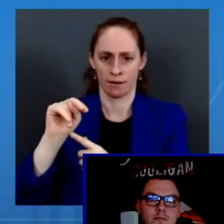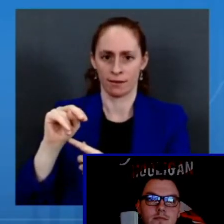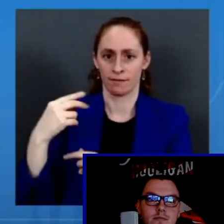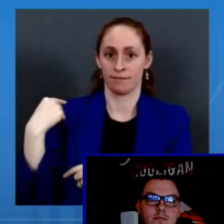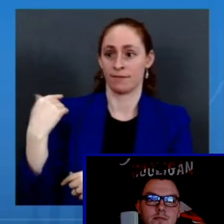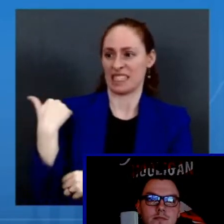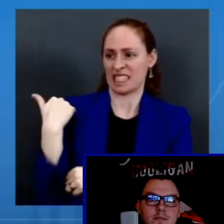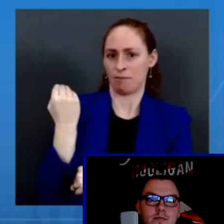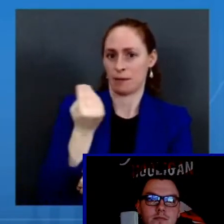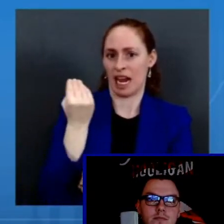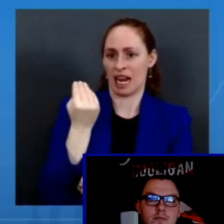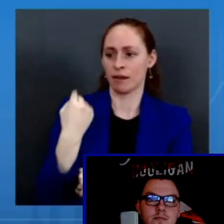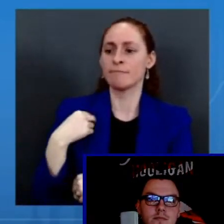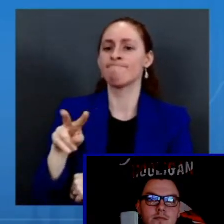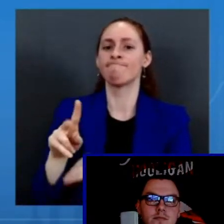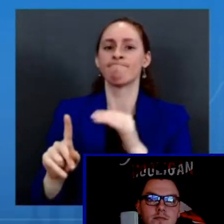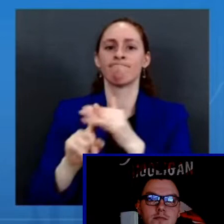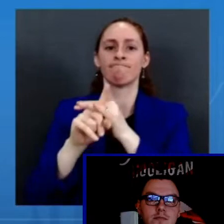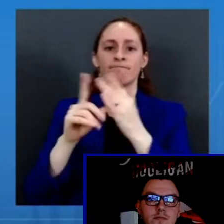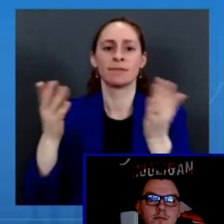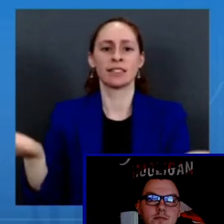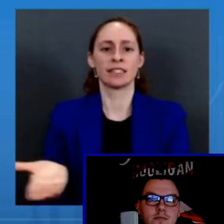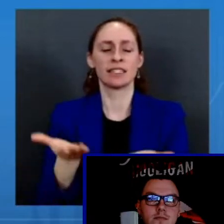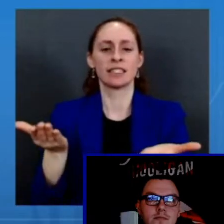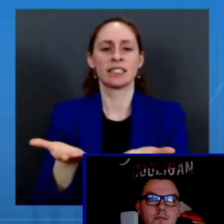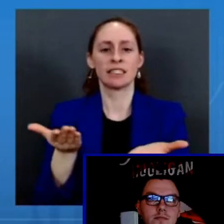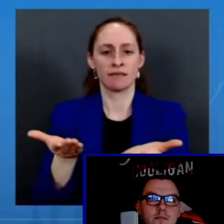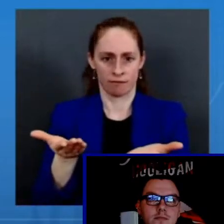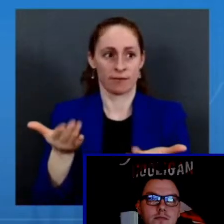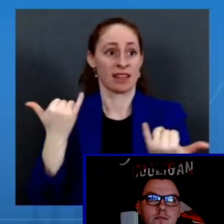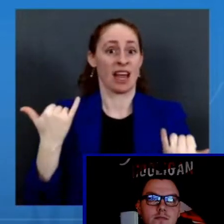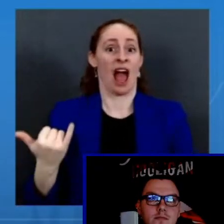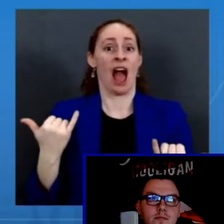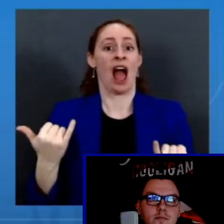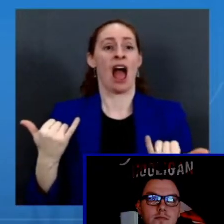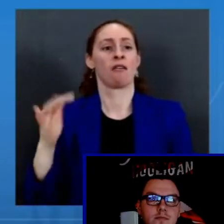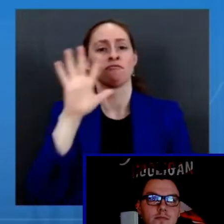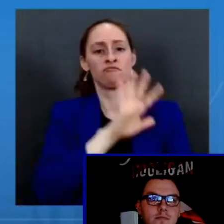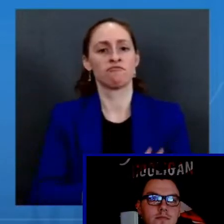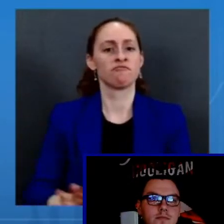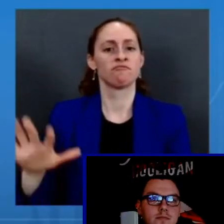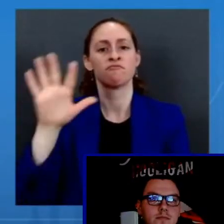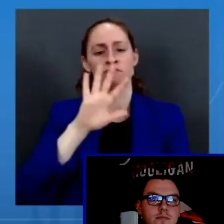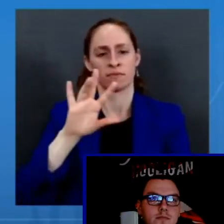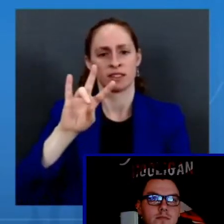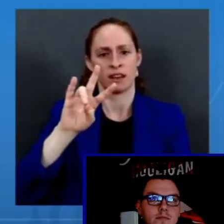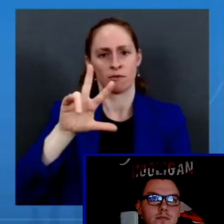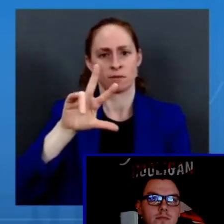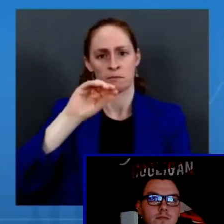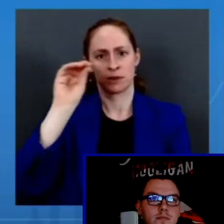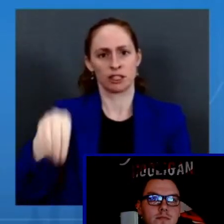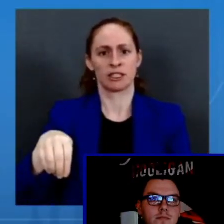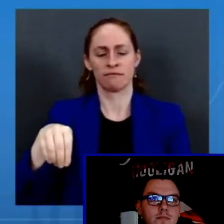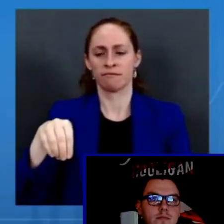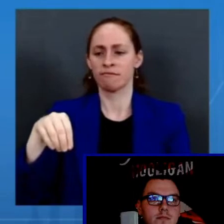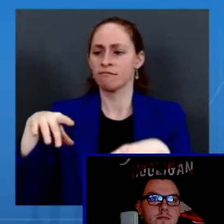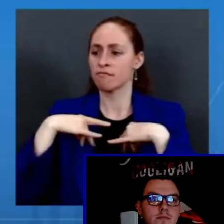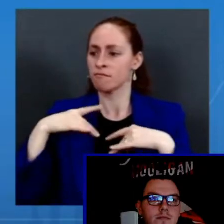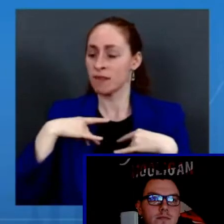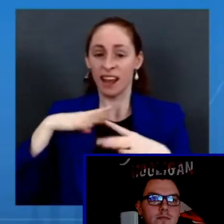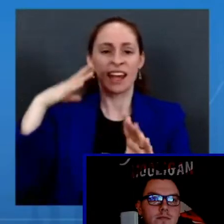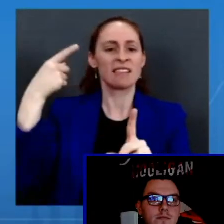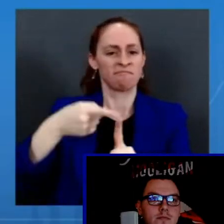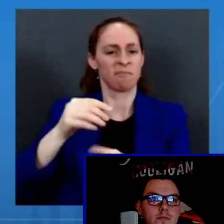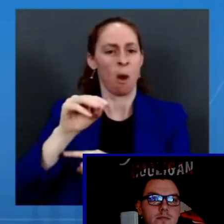73% of COVID-19 cases in the United States. And in some areas of the country, Omicron has increased even